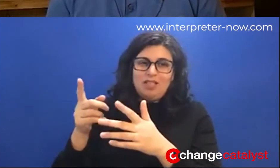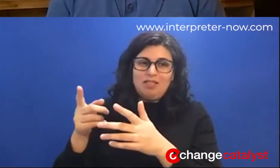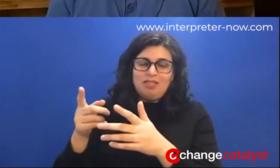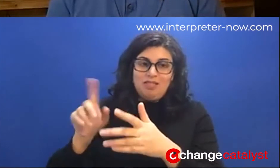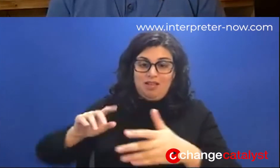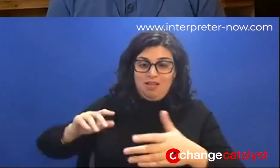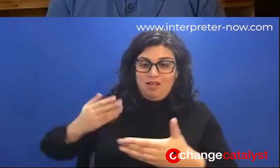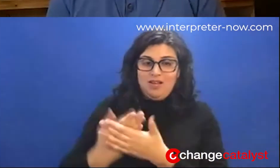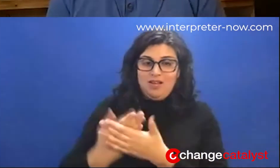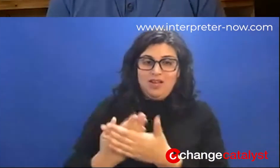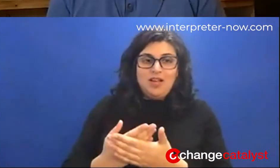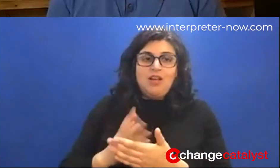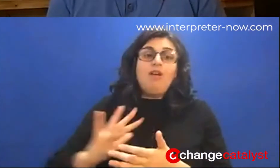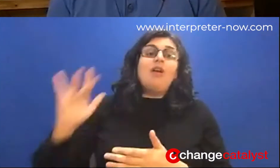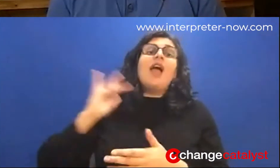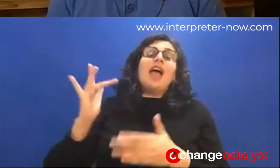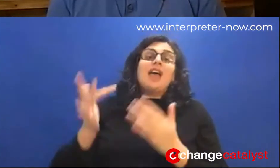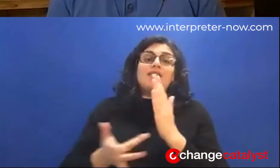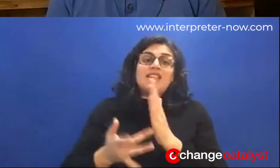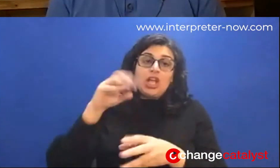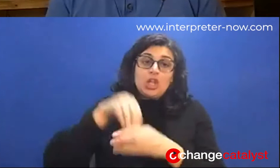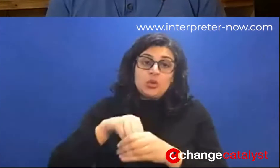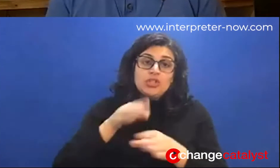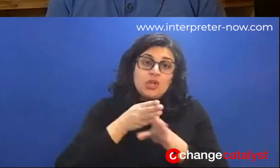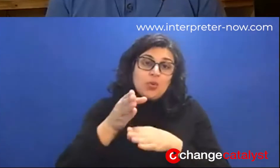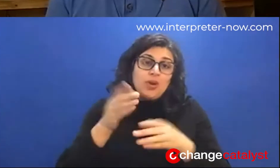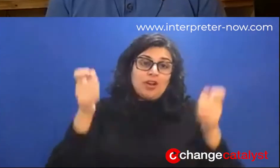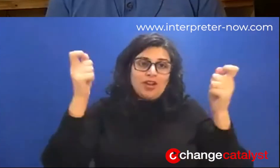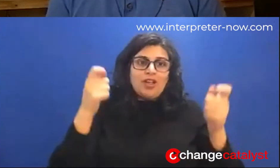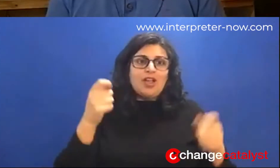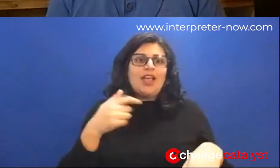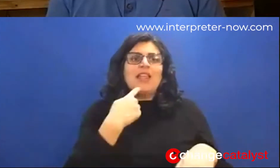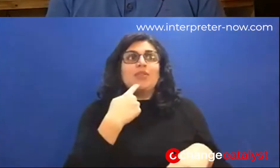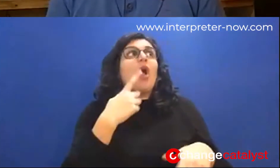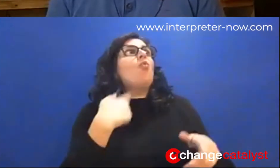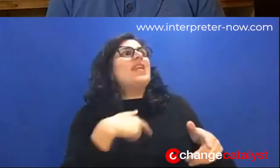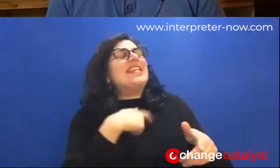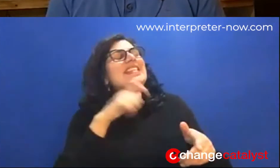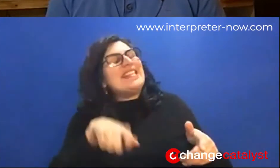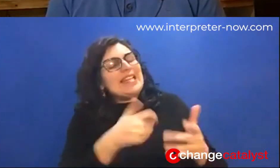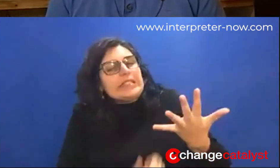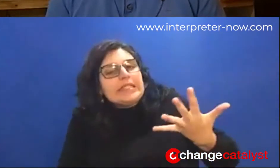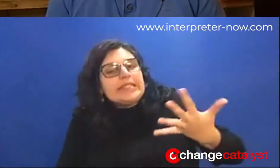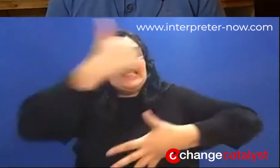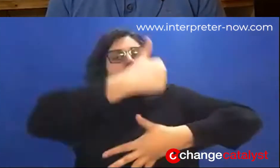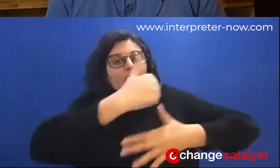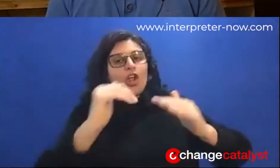used to have tech inclusion career fairs, and they'd come and say, well, we need Black senior level talent. It's like,